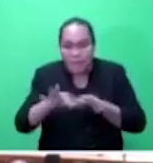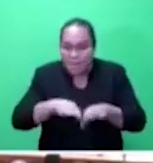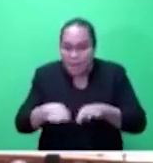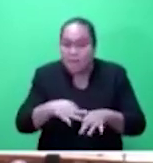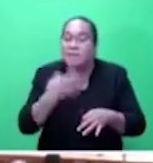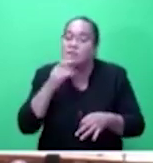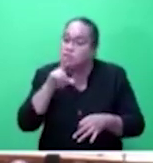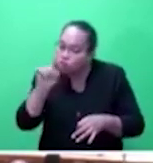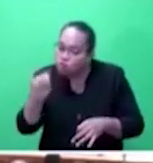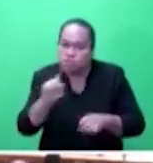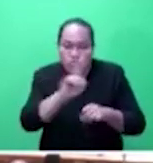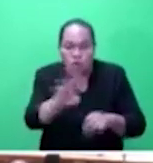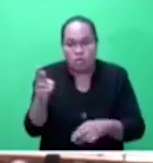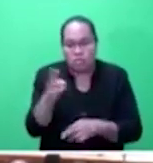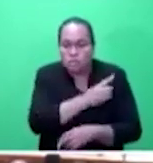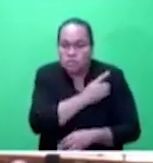after those